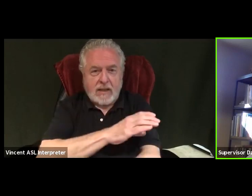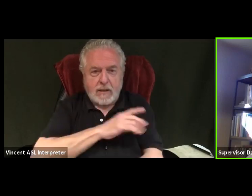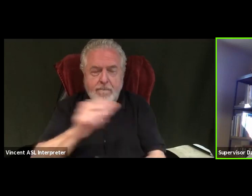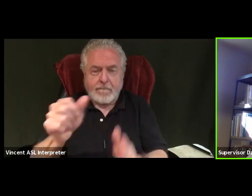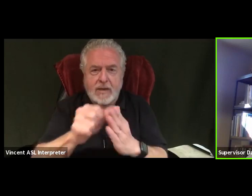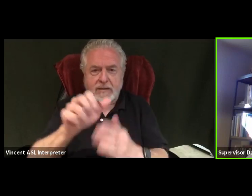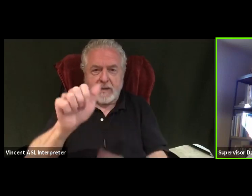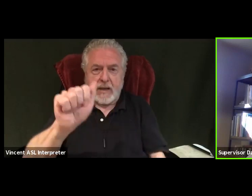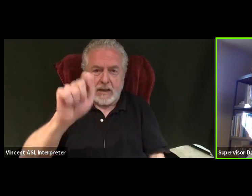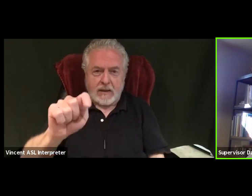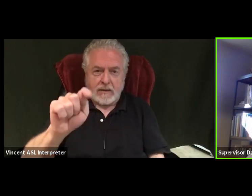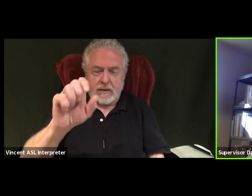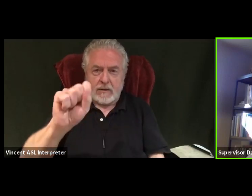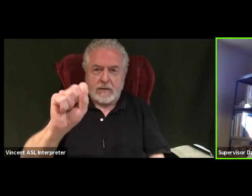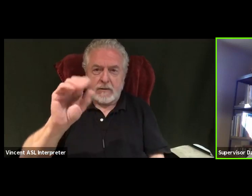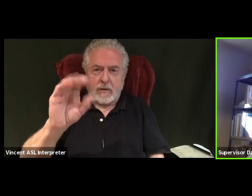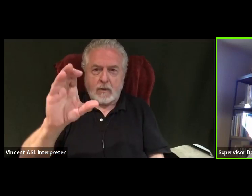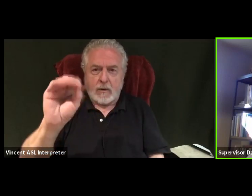page at